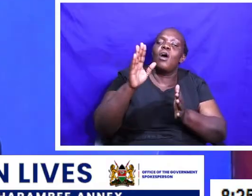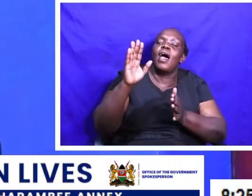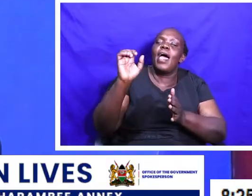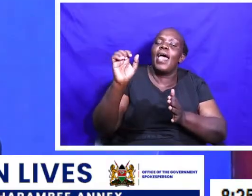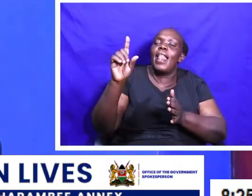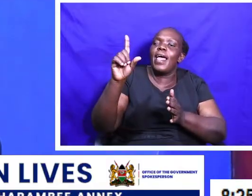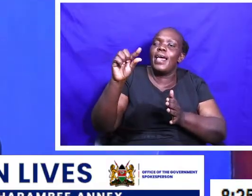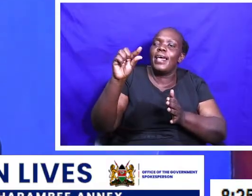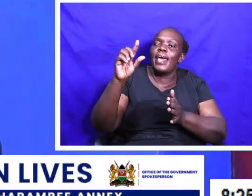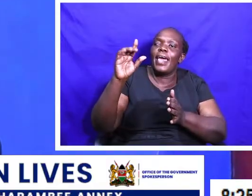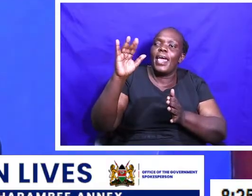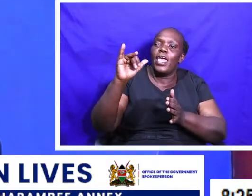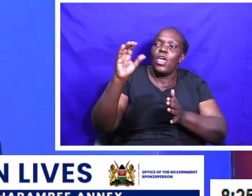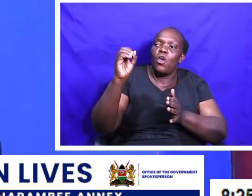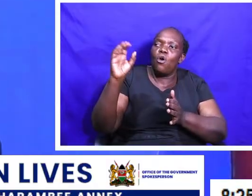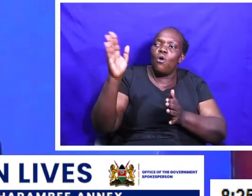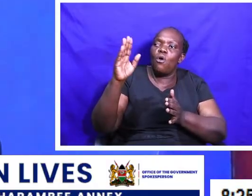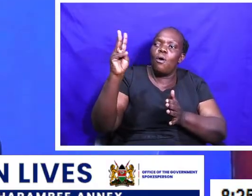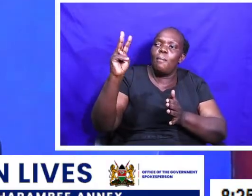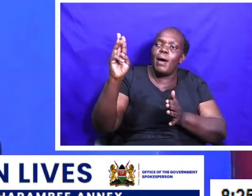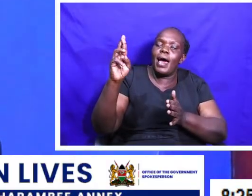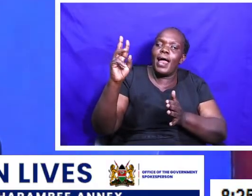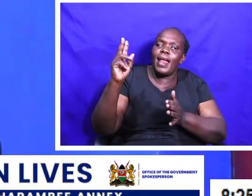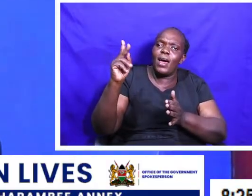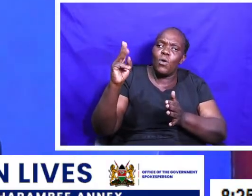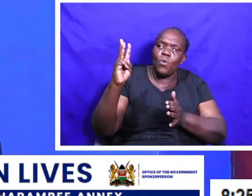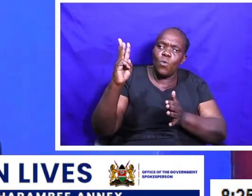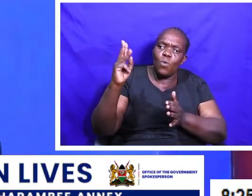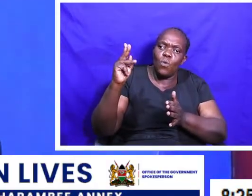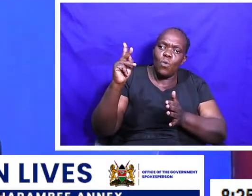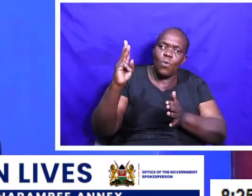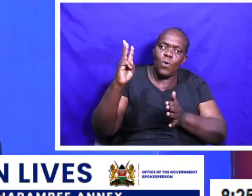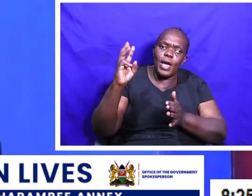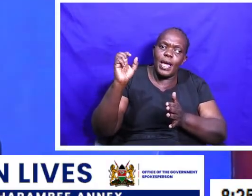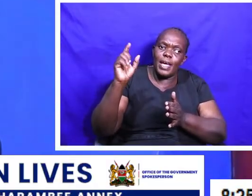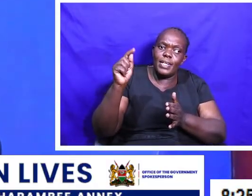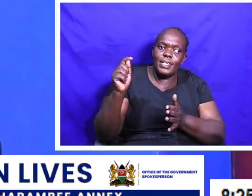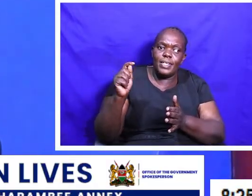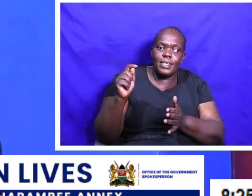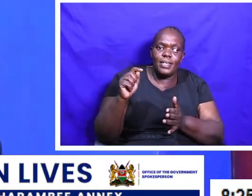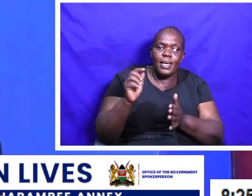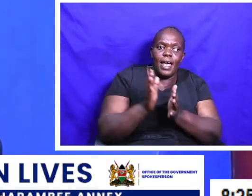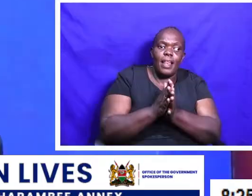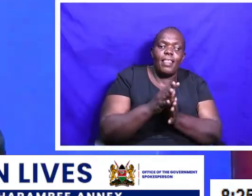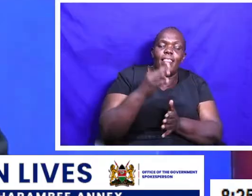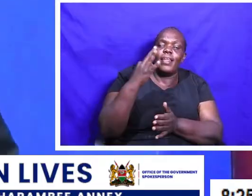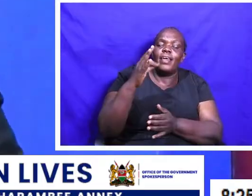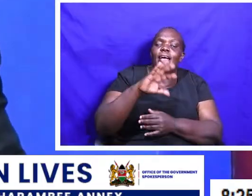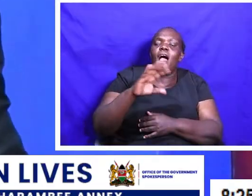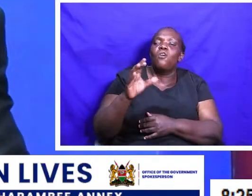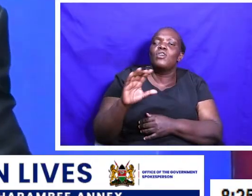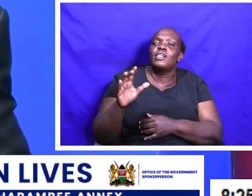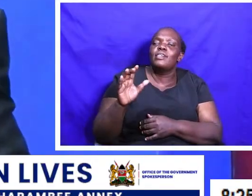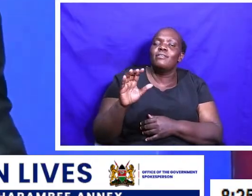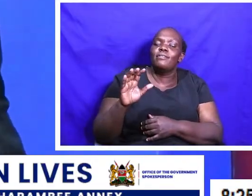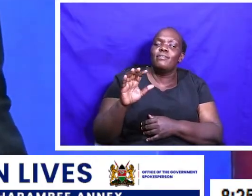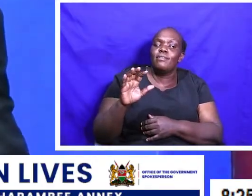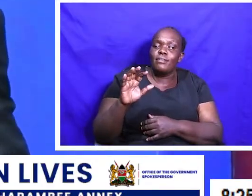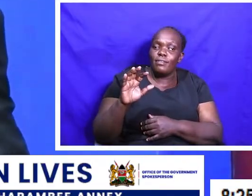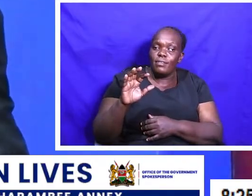Marakwet, and one more county here. But anyway, there are 3 counties, conflict